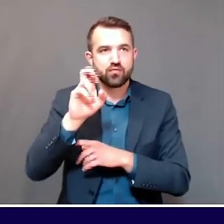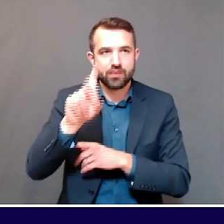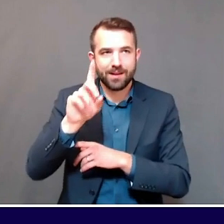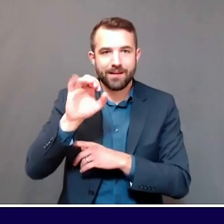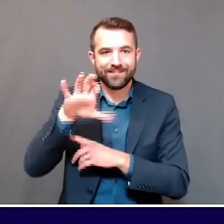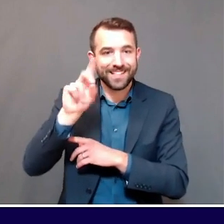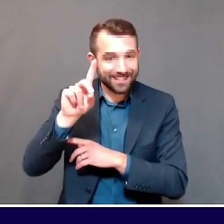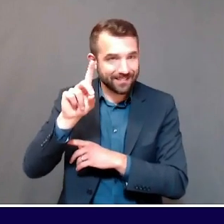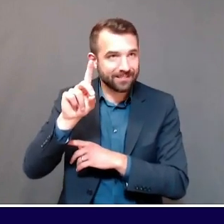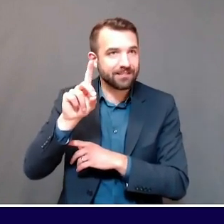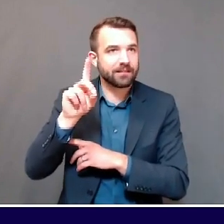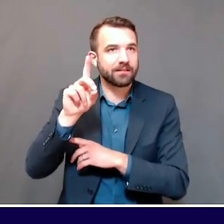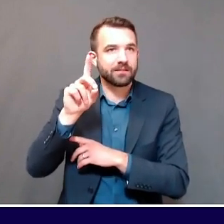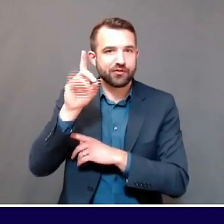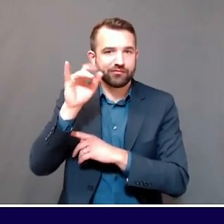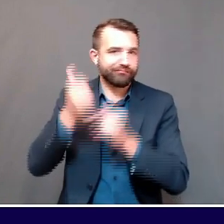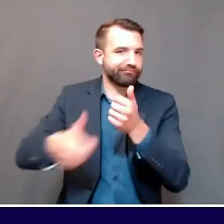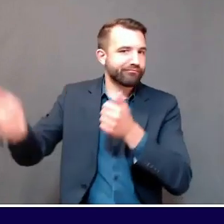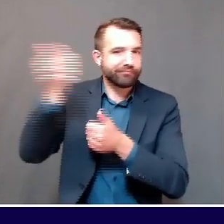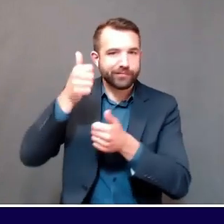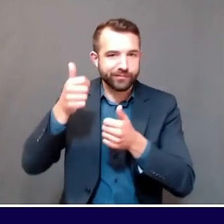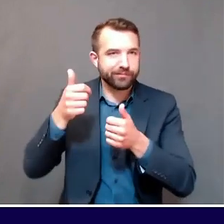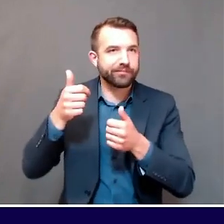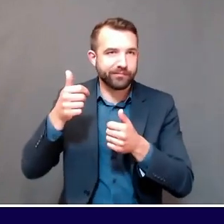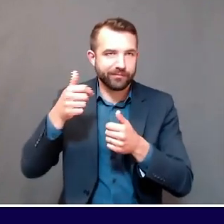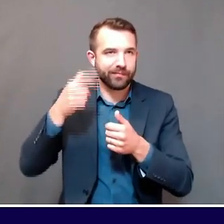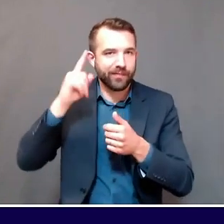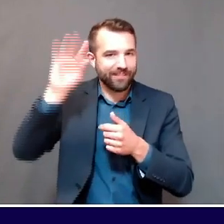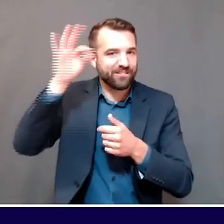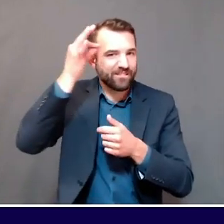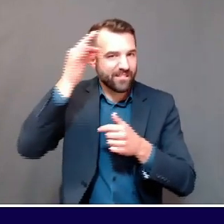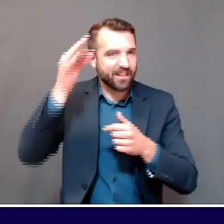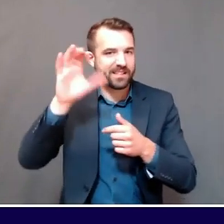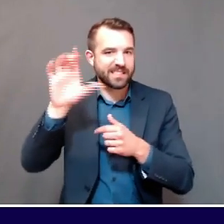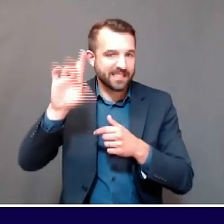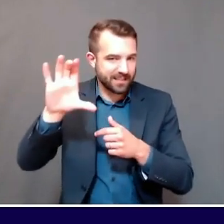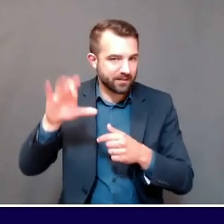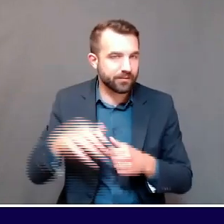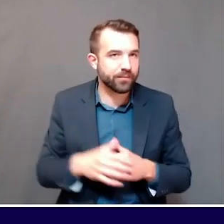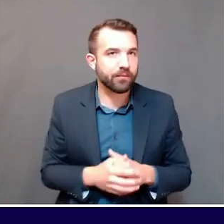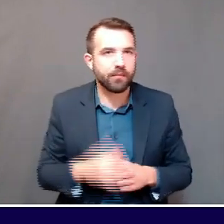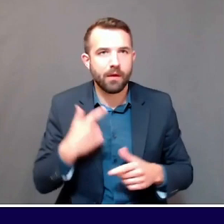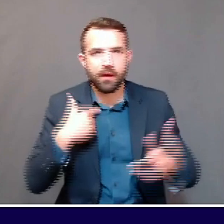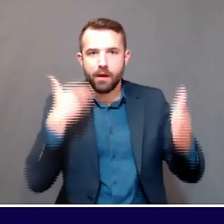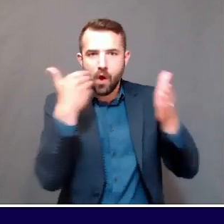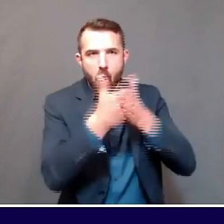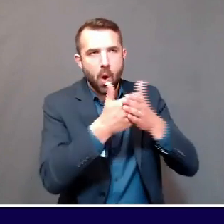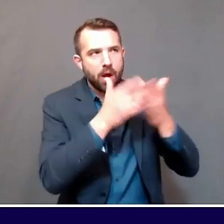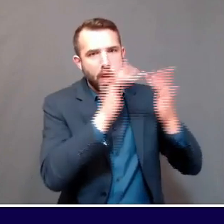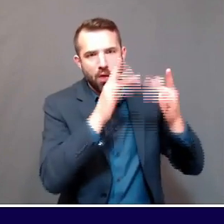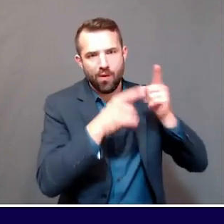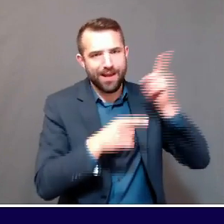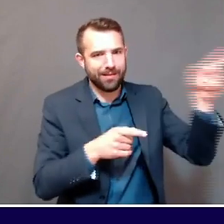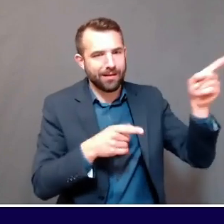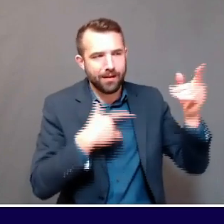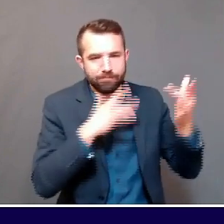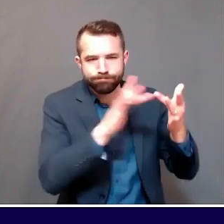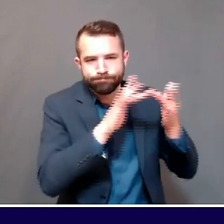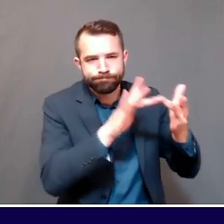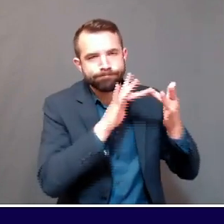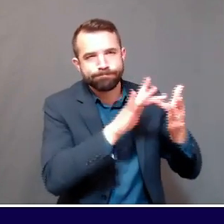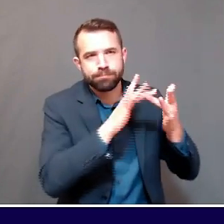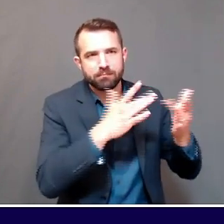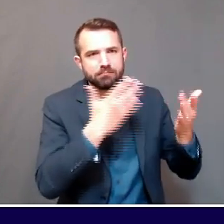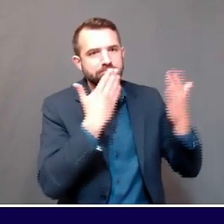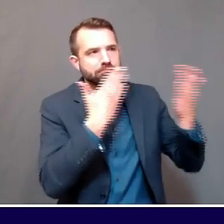on multiple different times per day in closest contact with the US CDC. And I really do commend them for